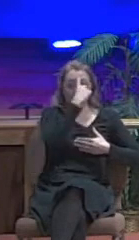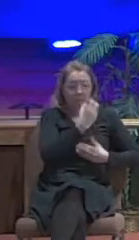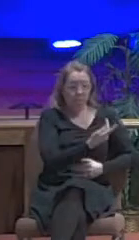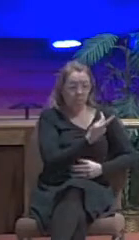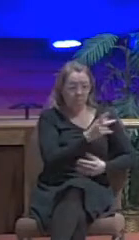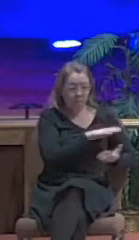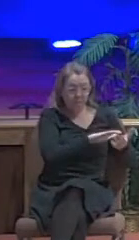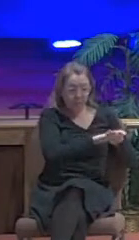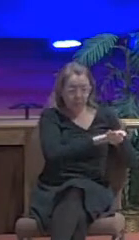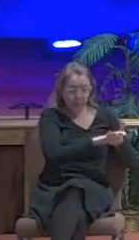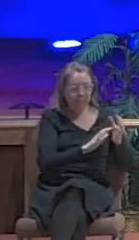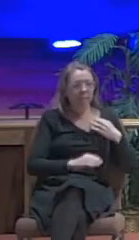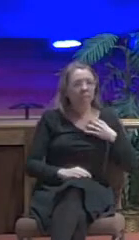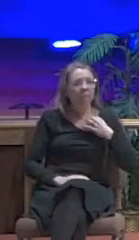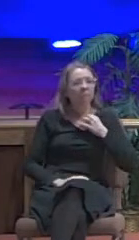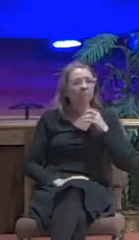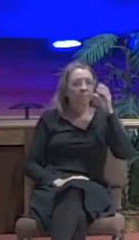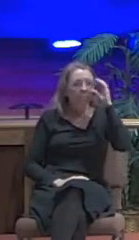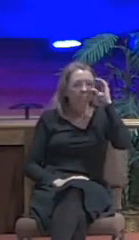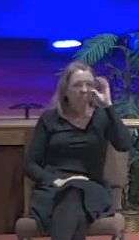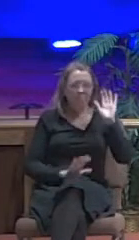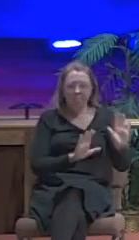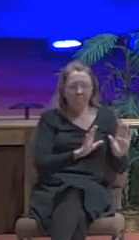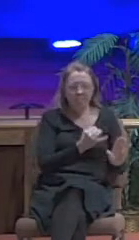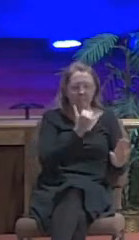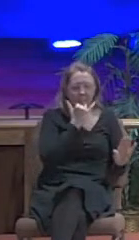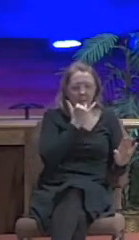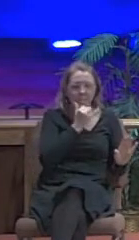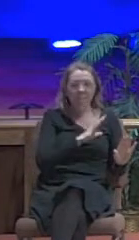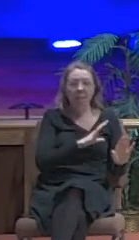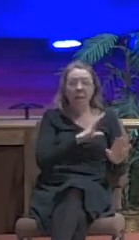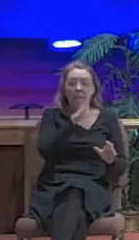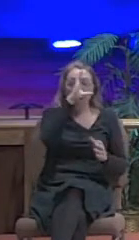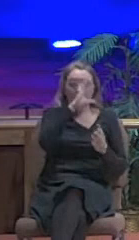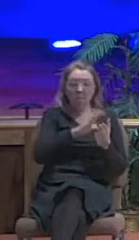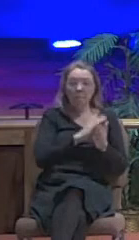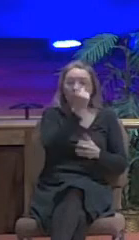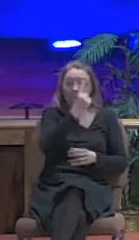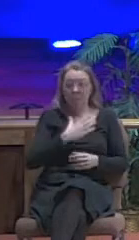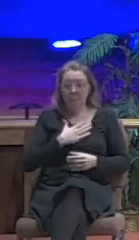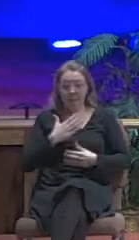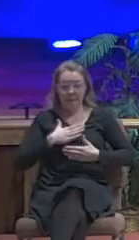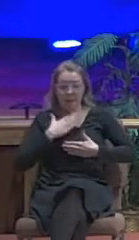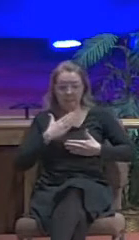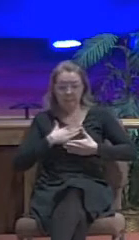And I made mistakes as a husband because my happiness then became her fault.